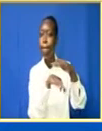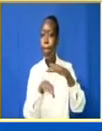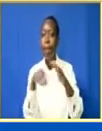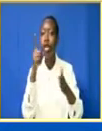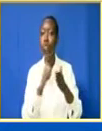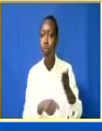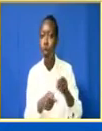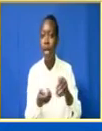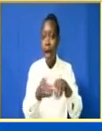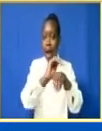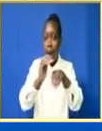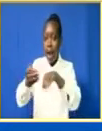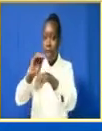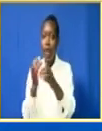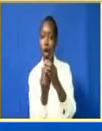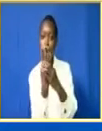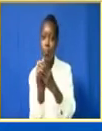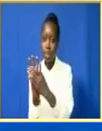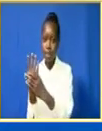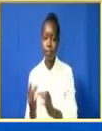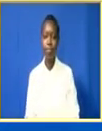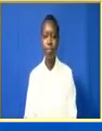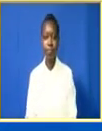Okay. Always plant cover crops.